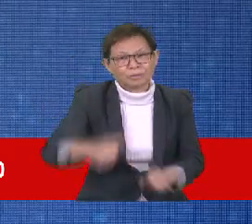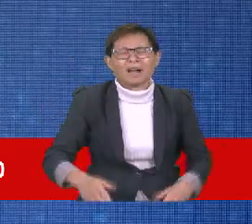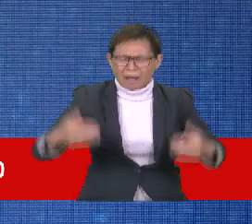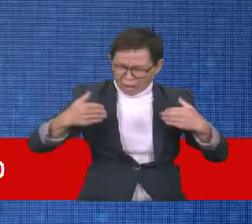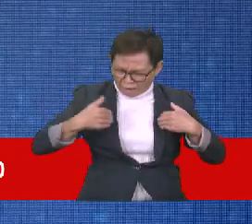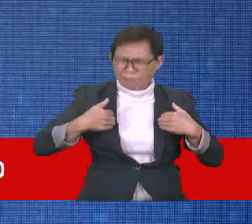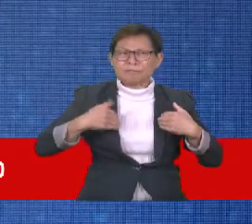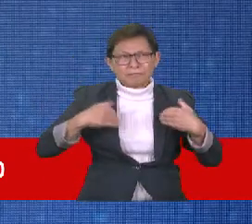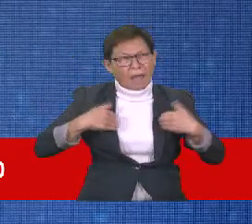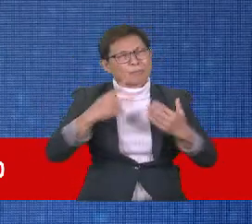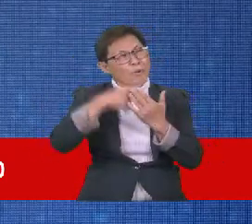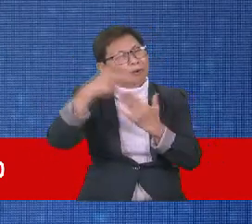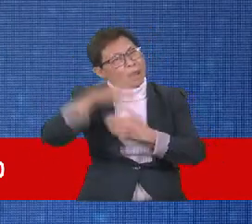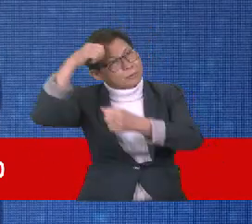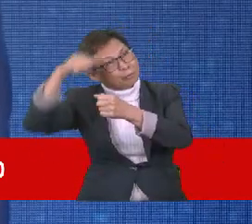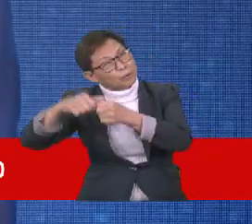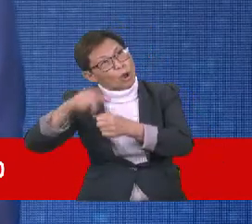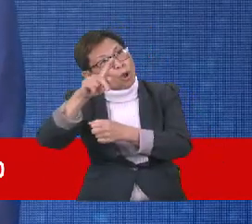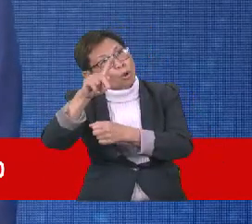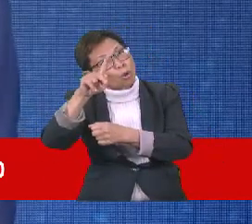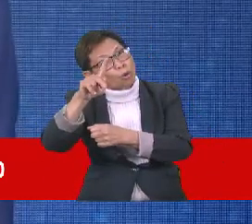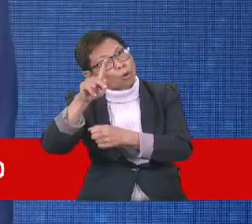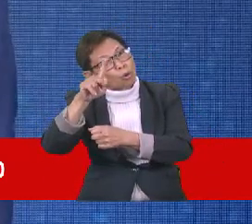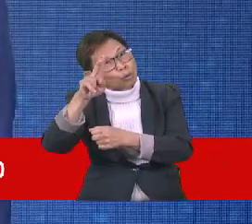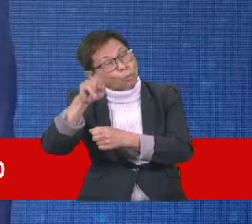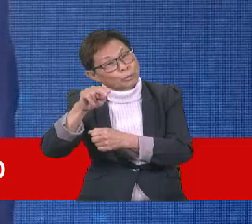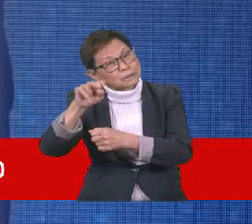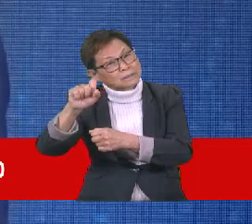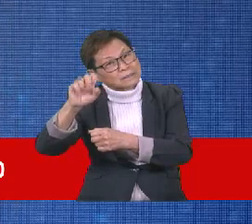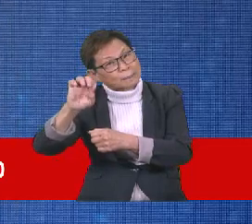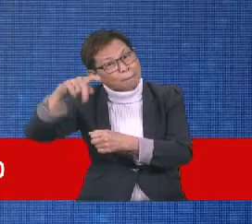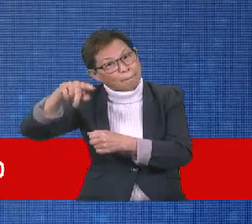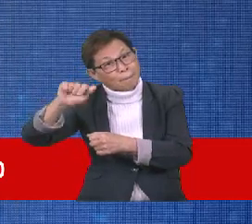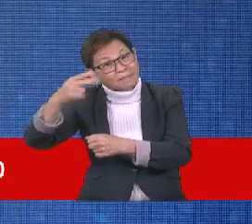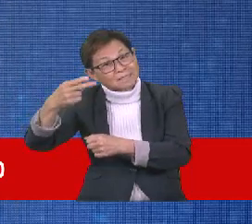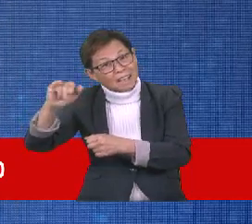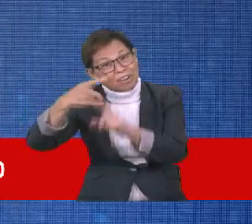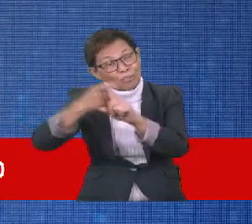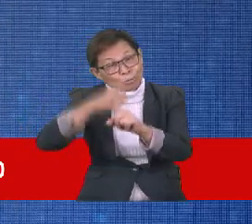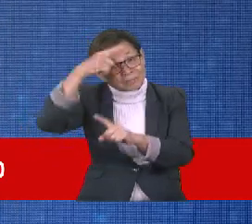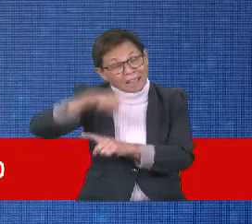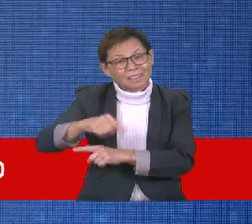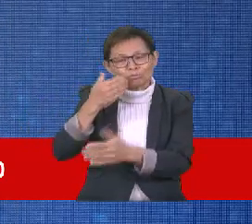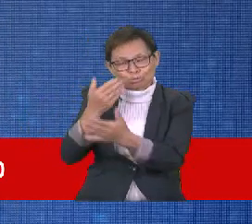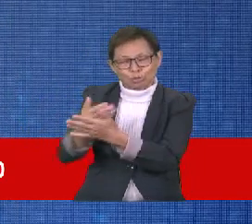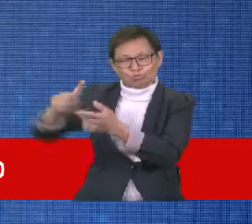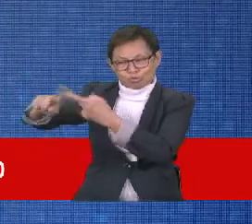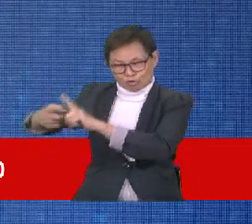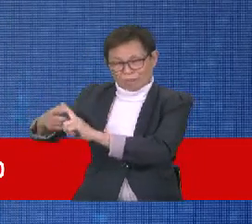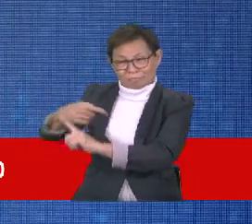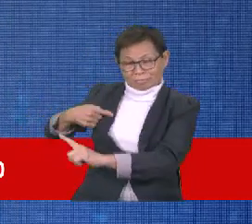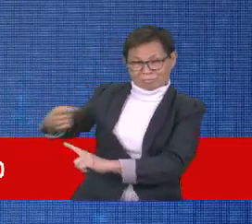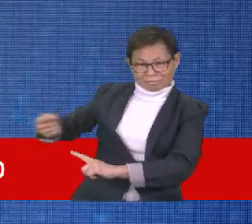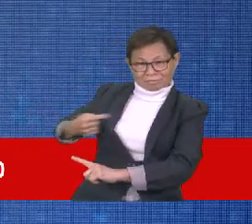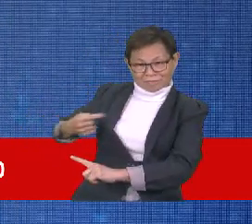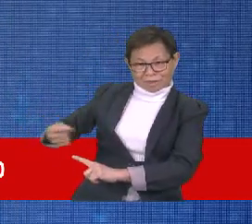initiatives. I remember Kun Supachai from Thailand, a good colleague who was